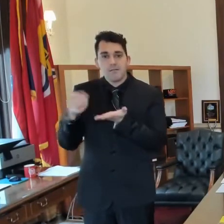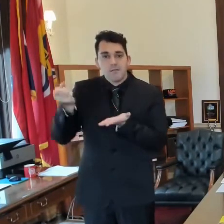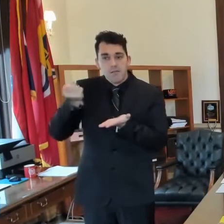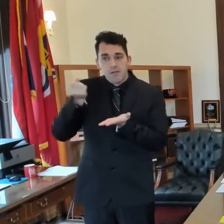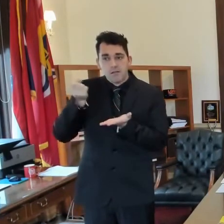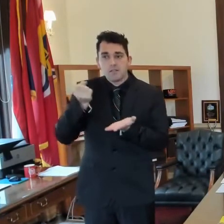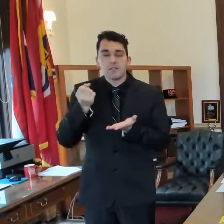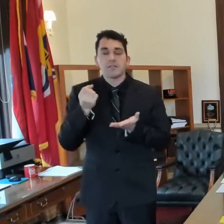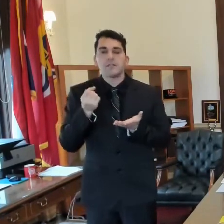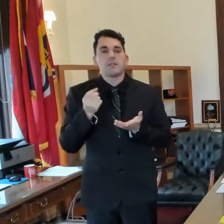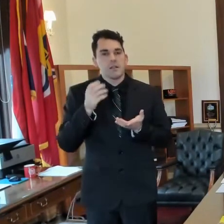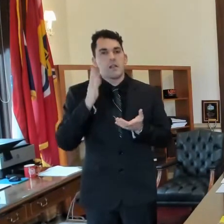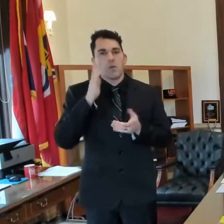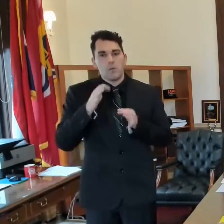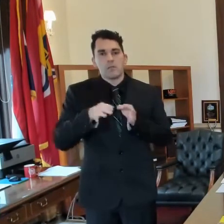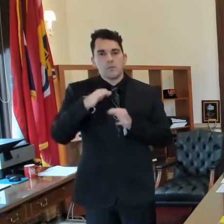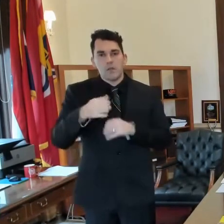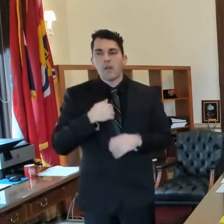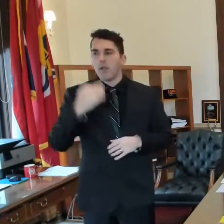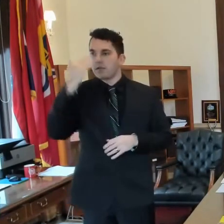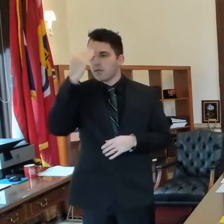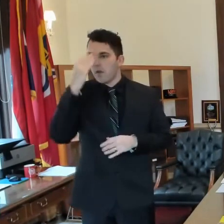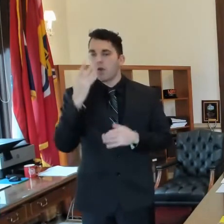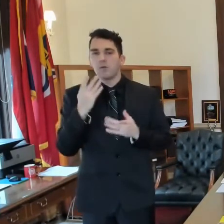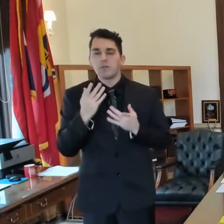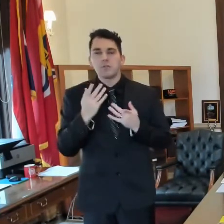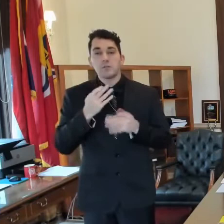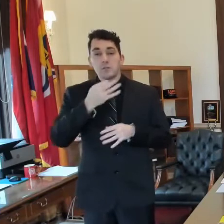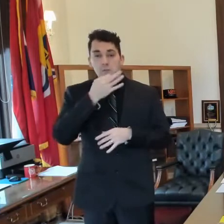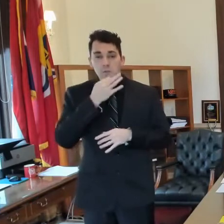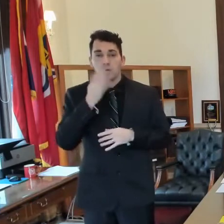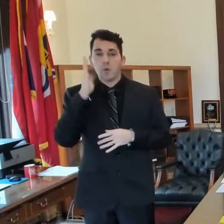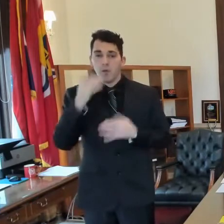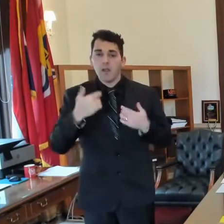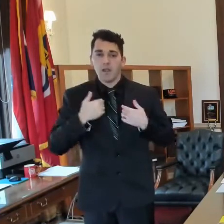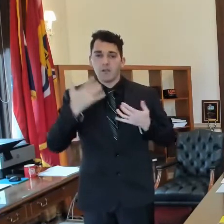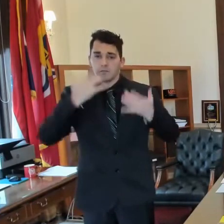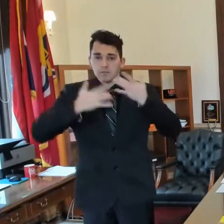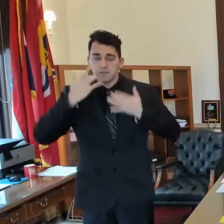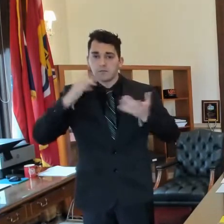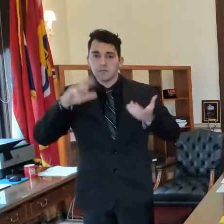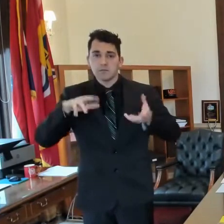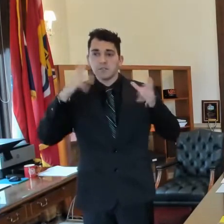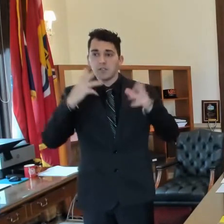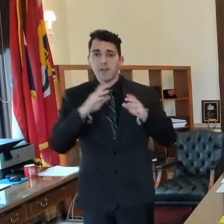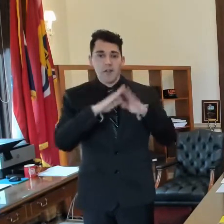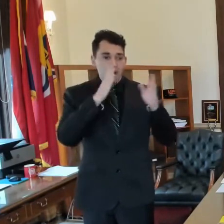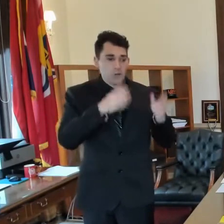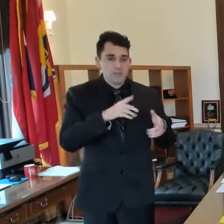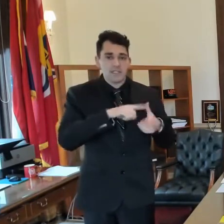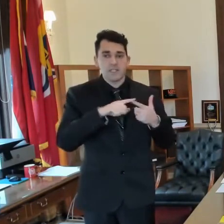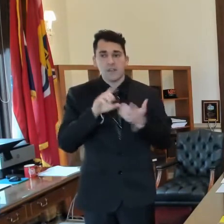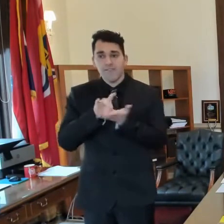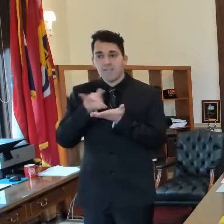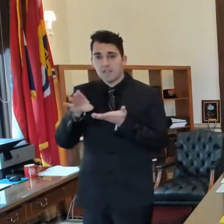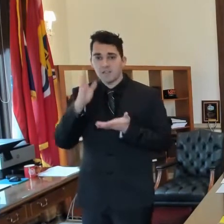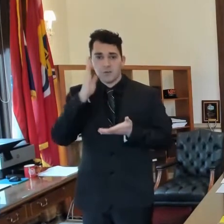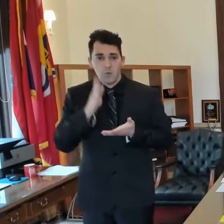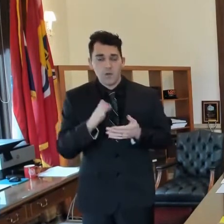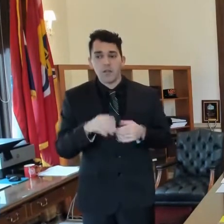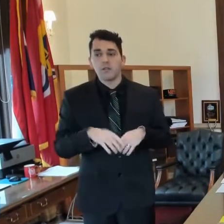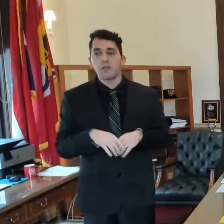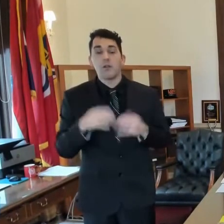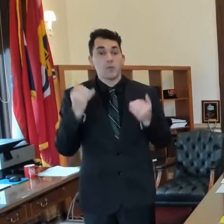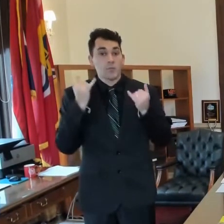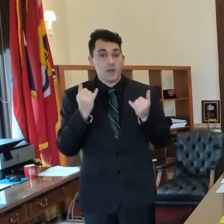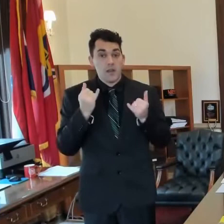crisis, there's a looming eviction crisis, and just because there's a moratorium on